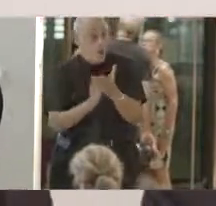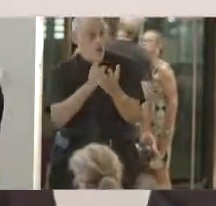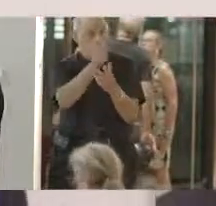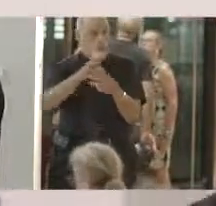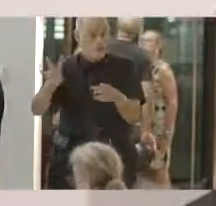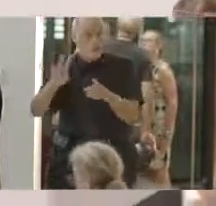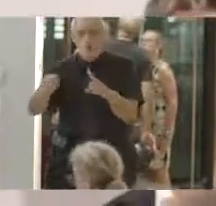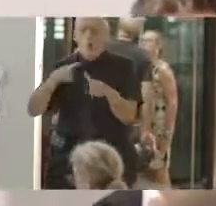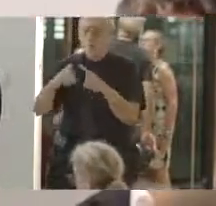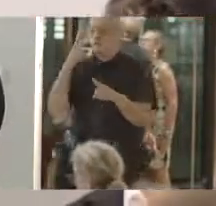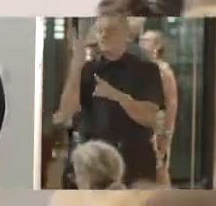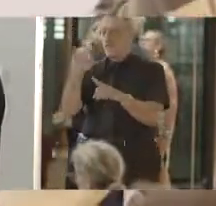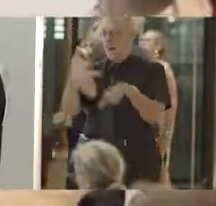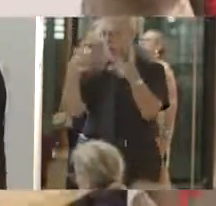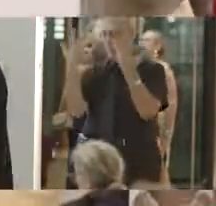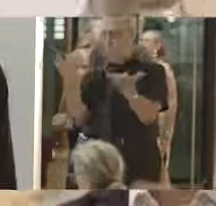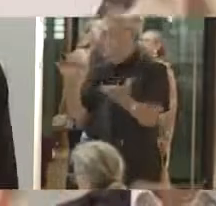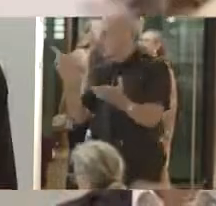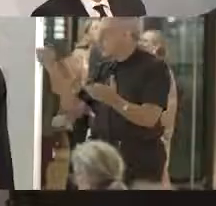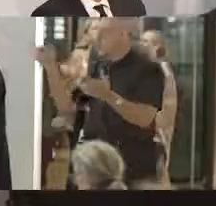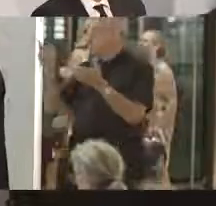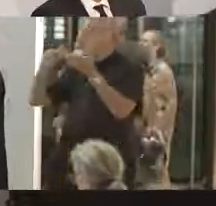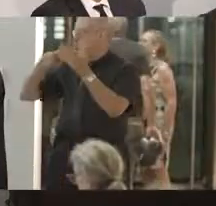And when? When?